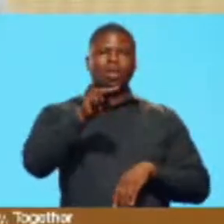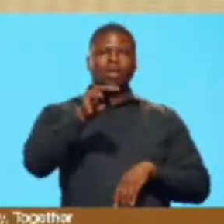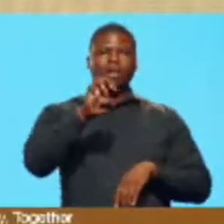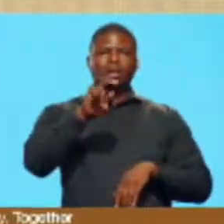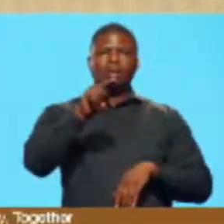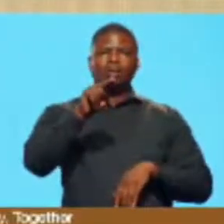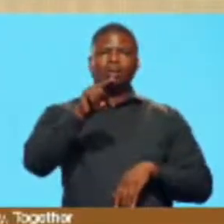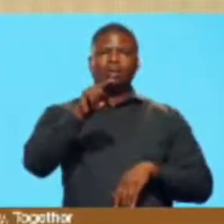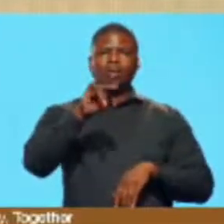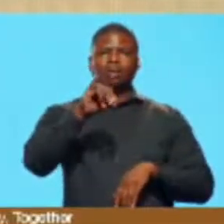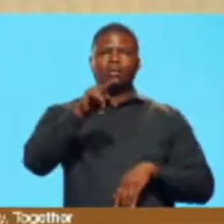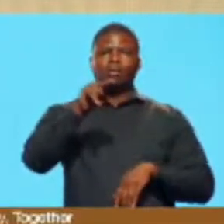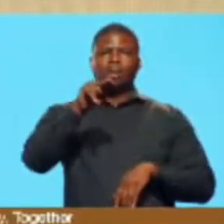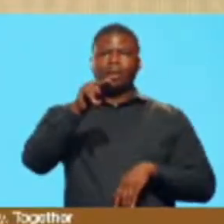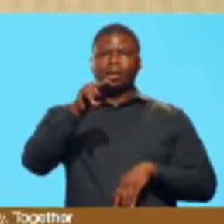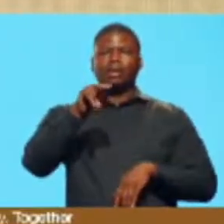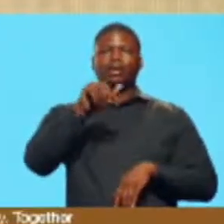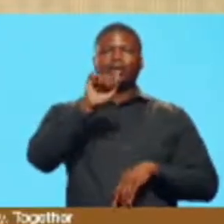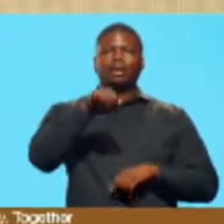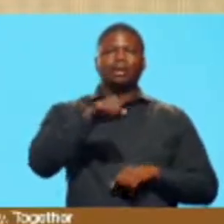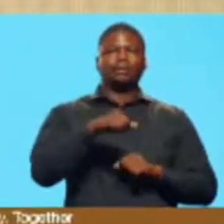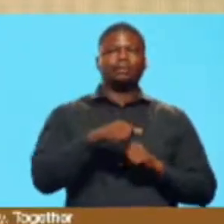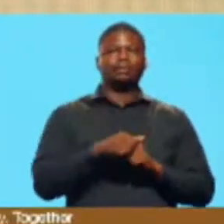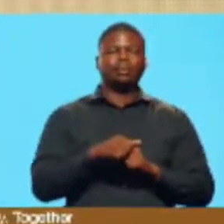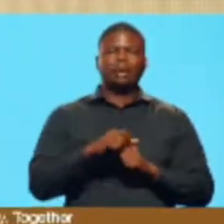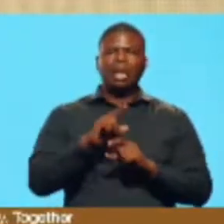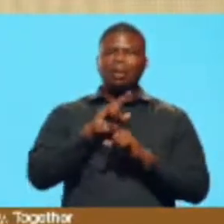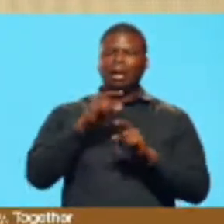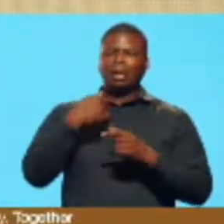I'm not sure what does it mean, Jack, because I thought